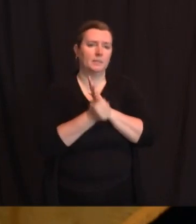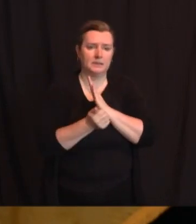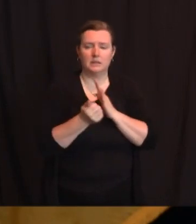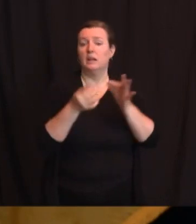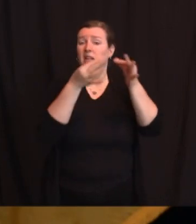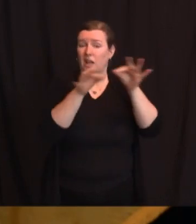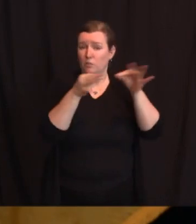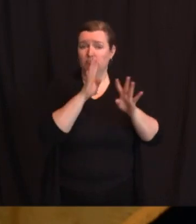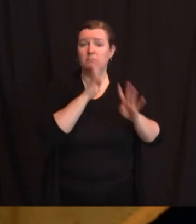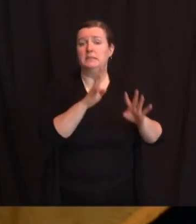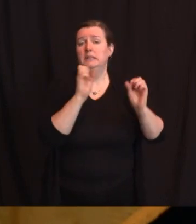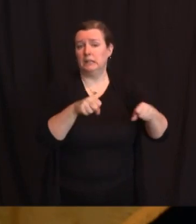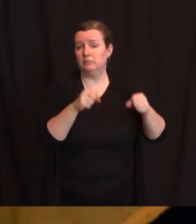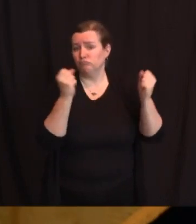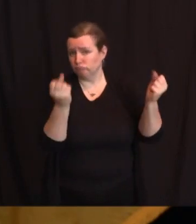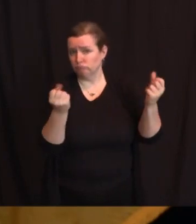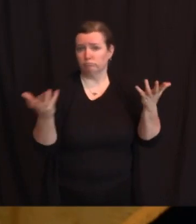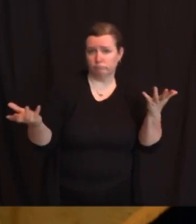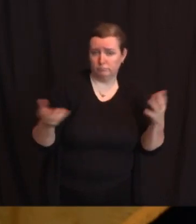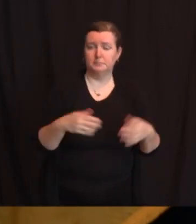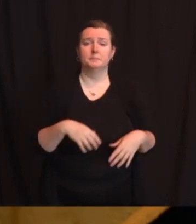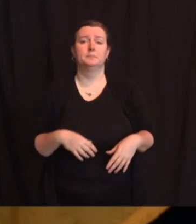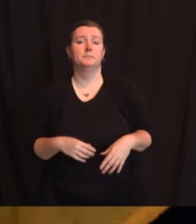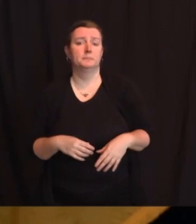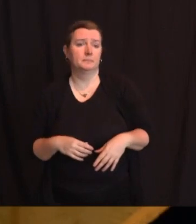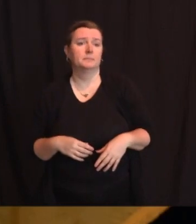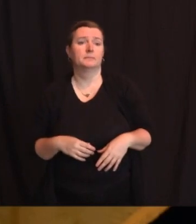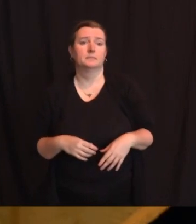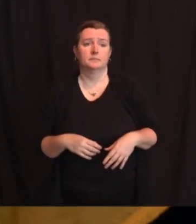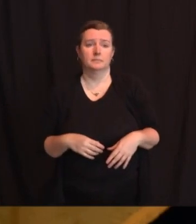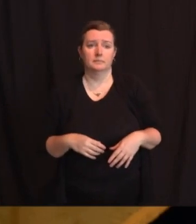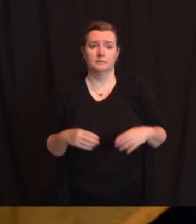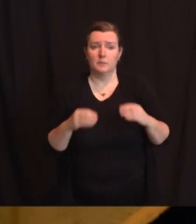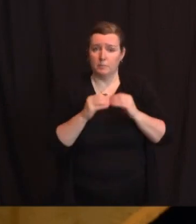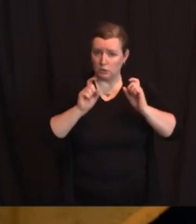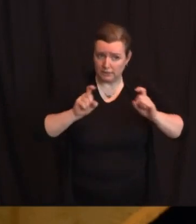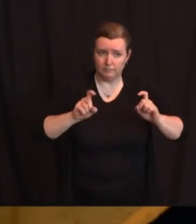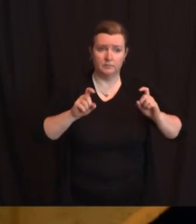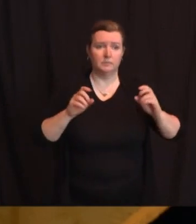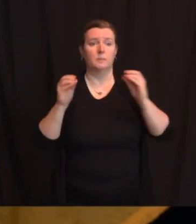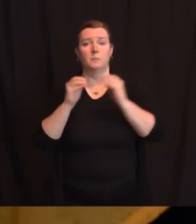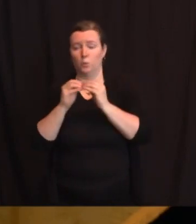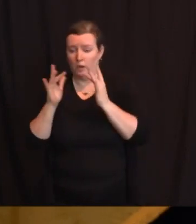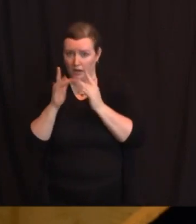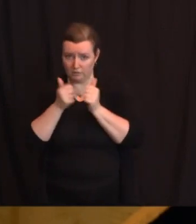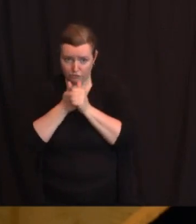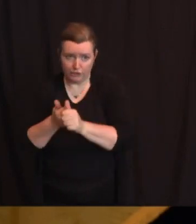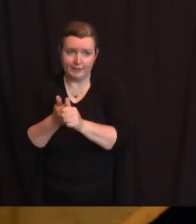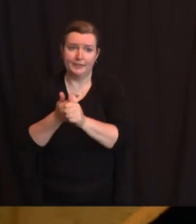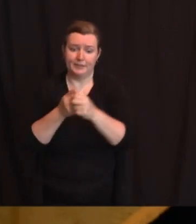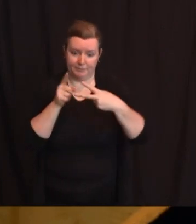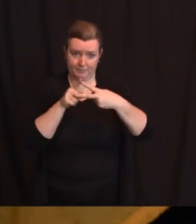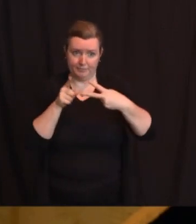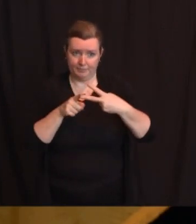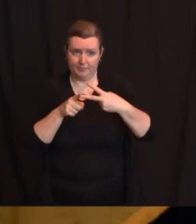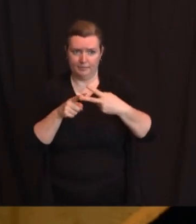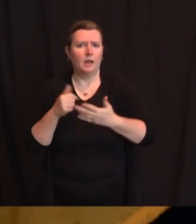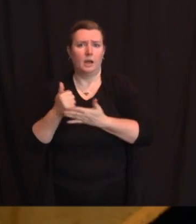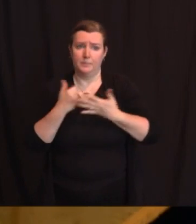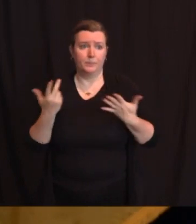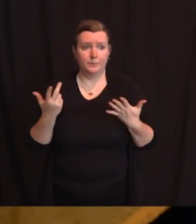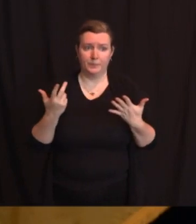The combination of expanded testing and contact tracing will increase our ability to quickly identify new